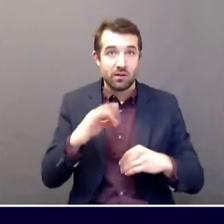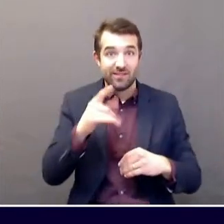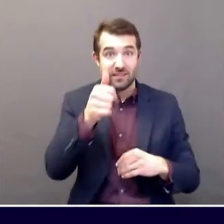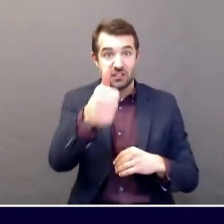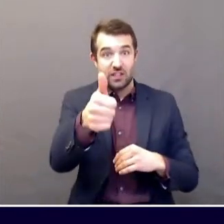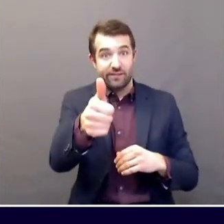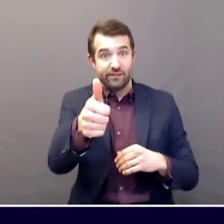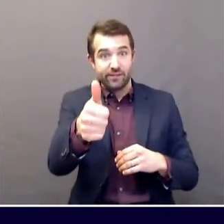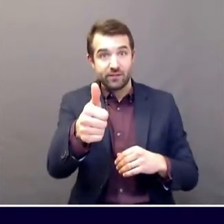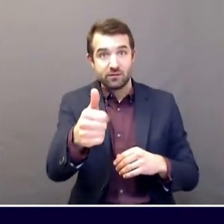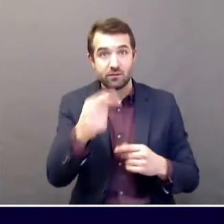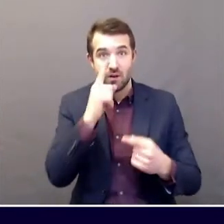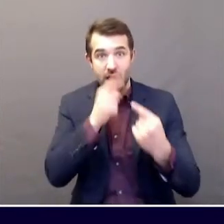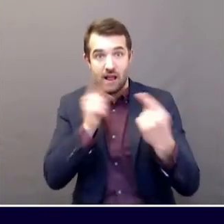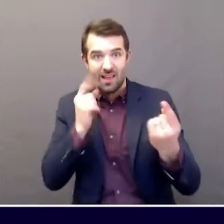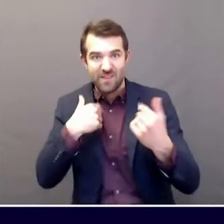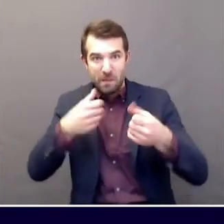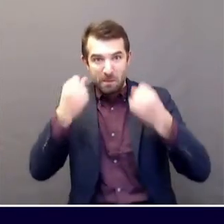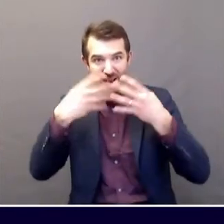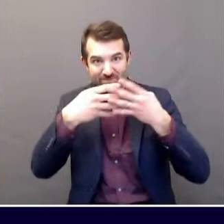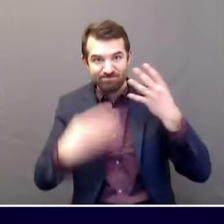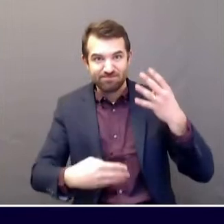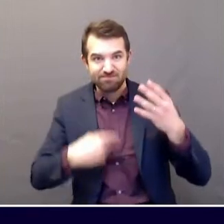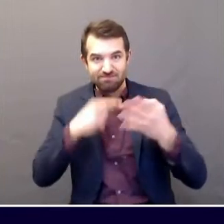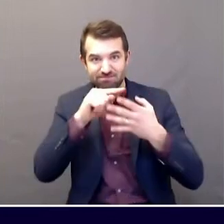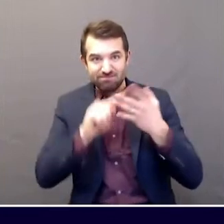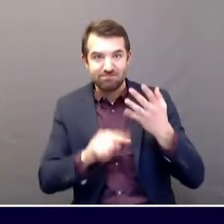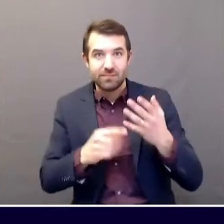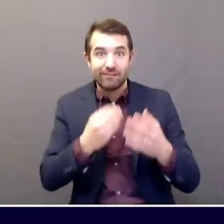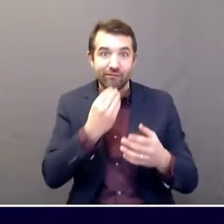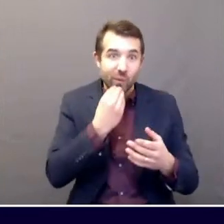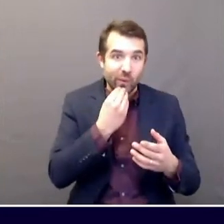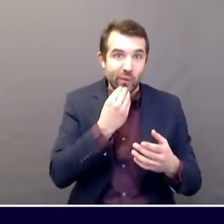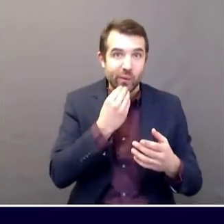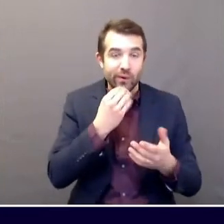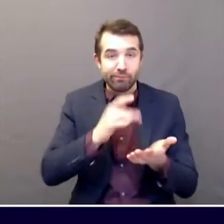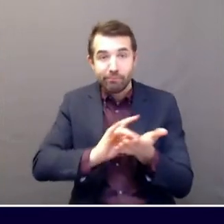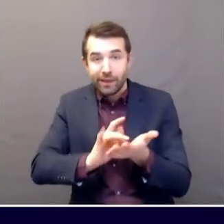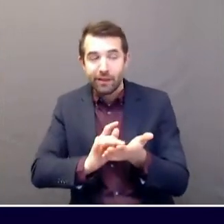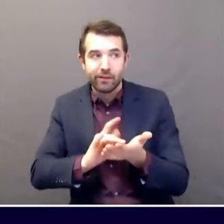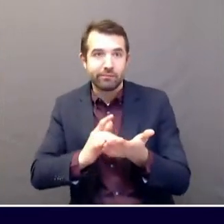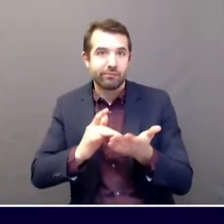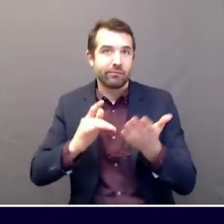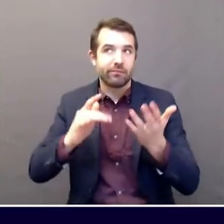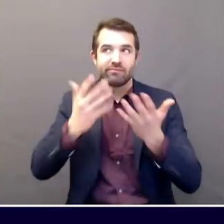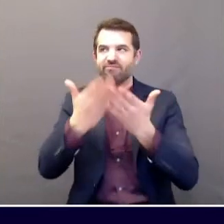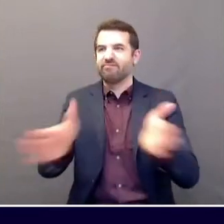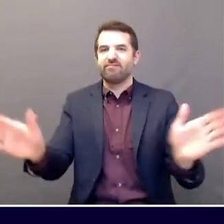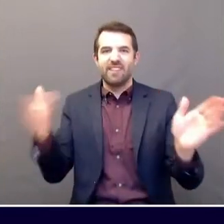of things, be it food or medicine, so not specific point allergies like